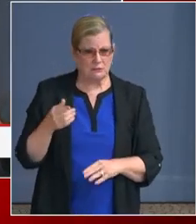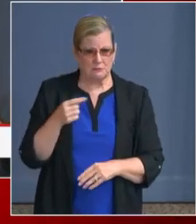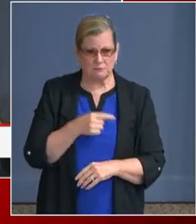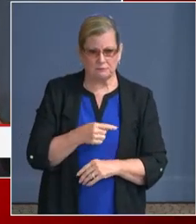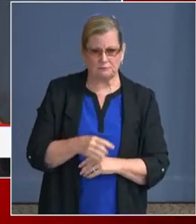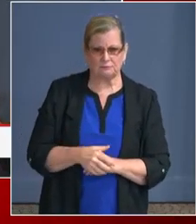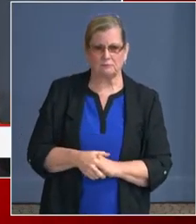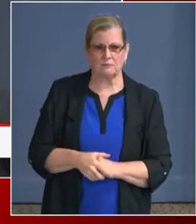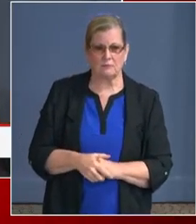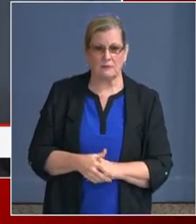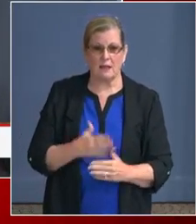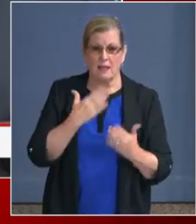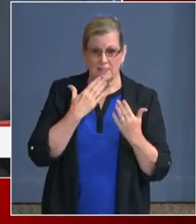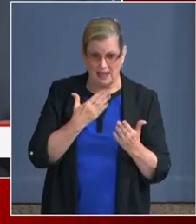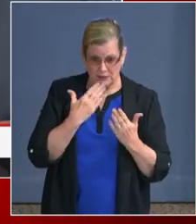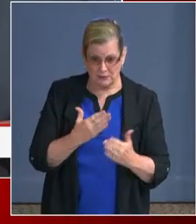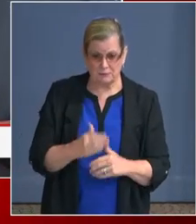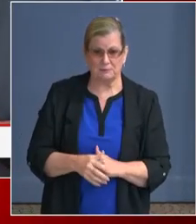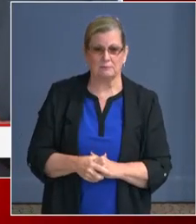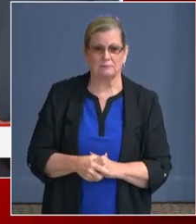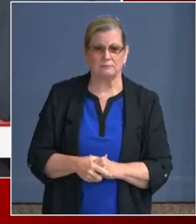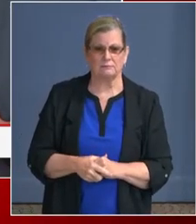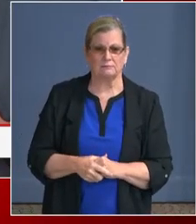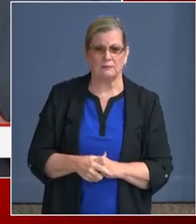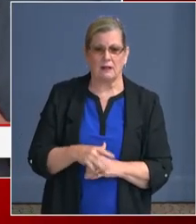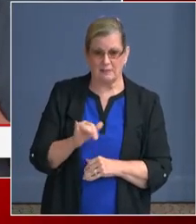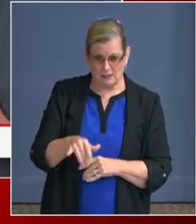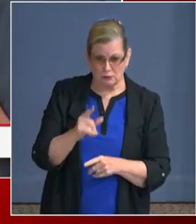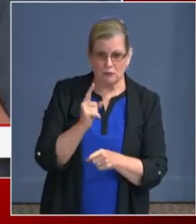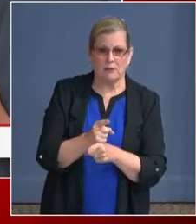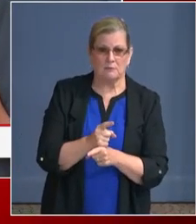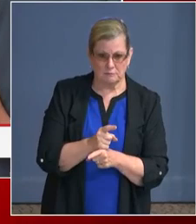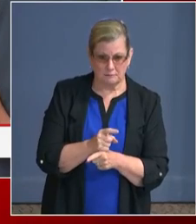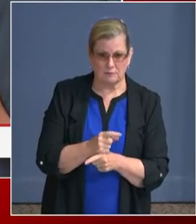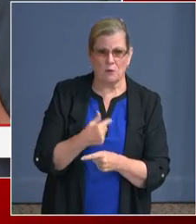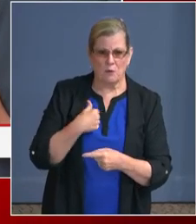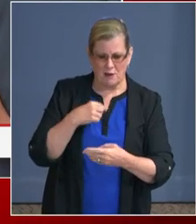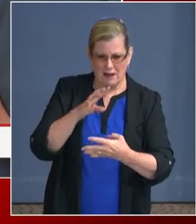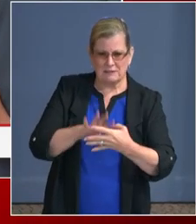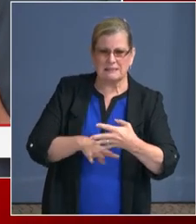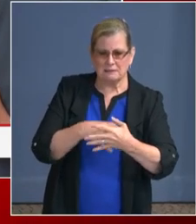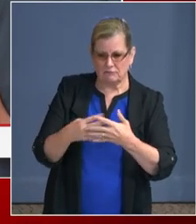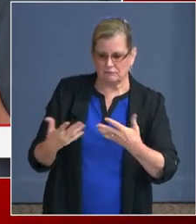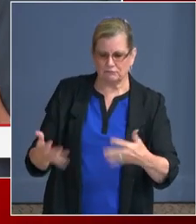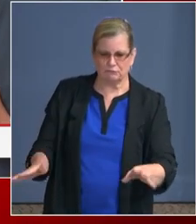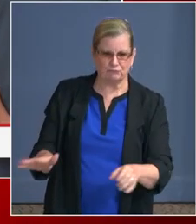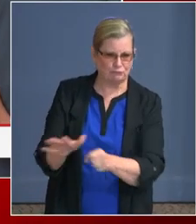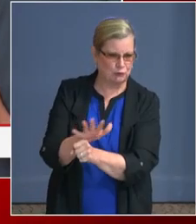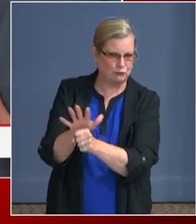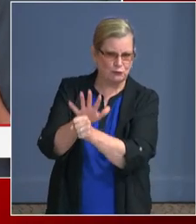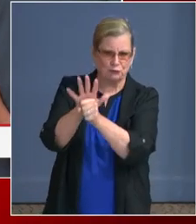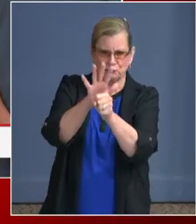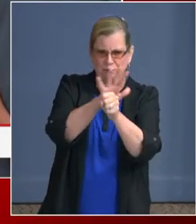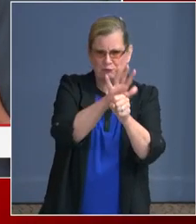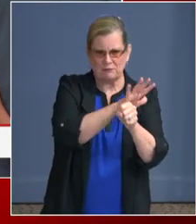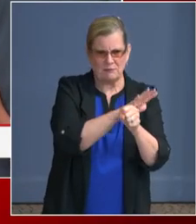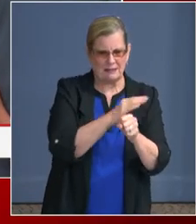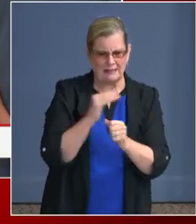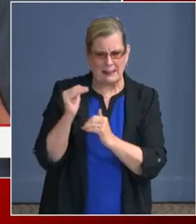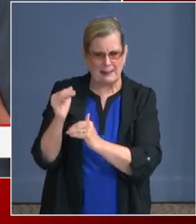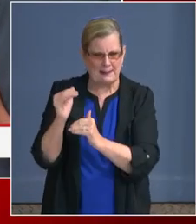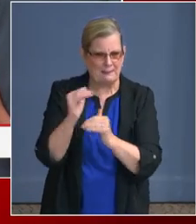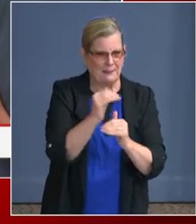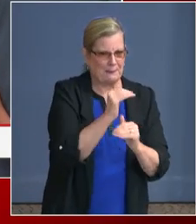Thank you, ma'am. That is correct. We have scheduled out as far as we care to right now, and actually have double